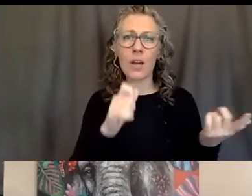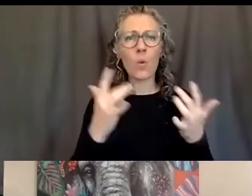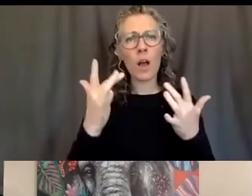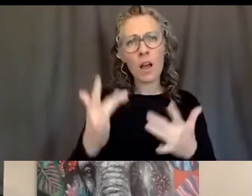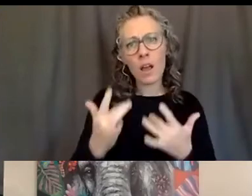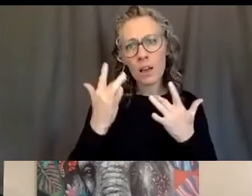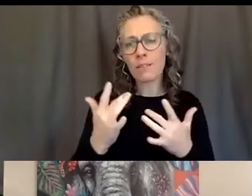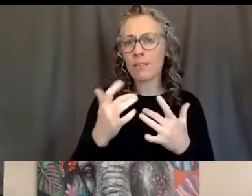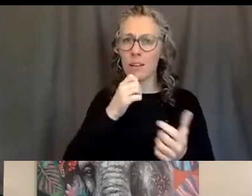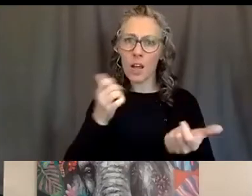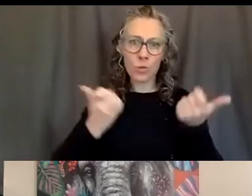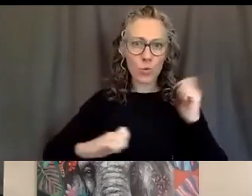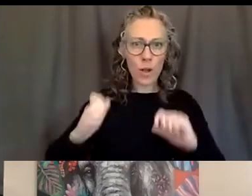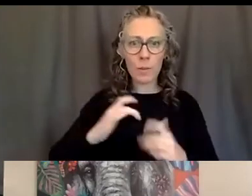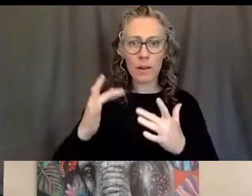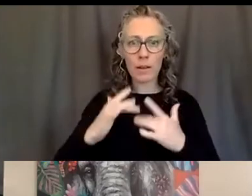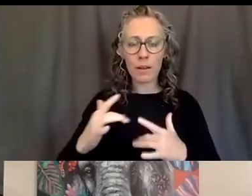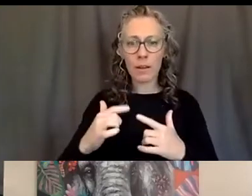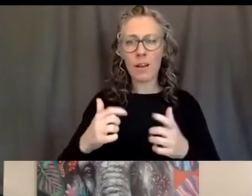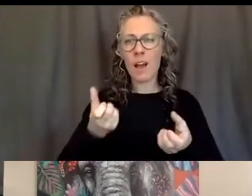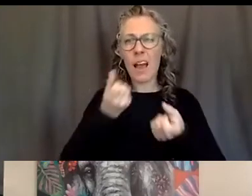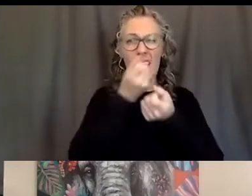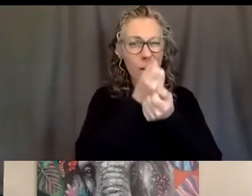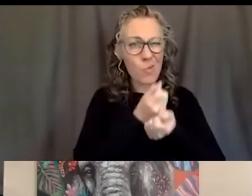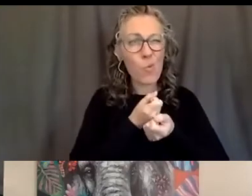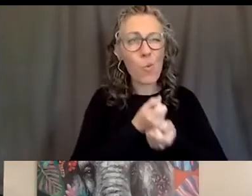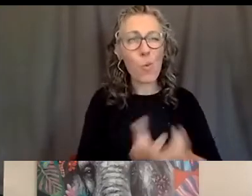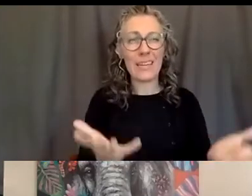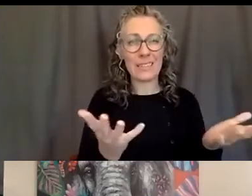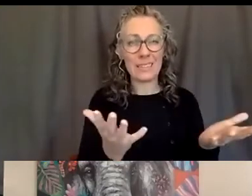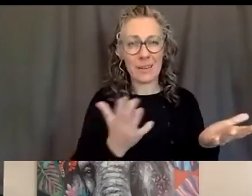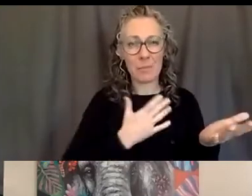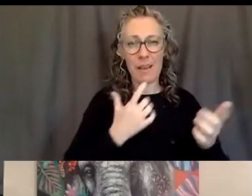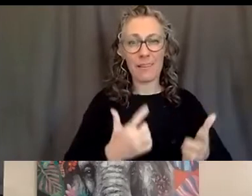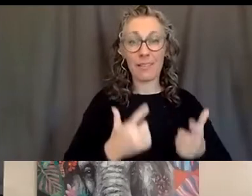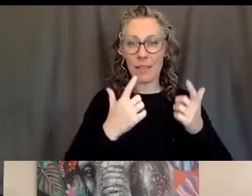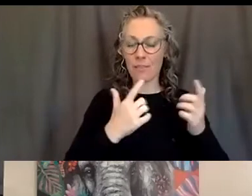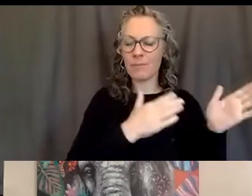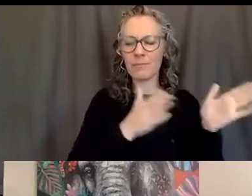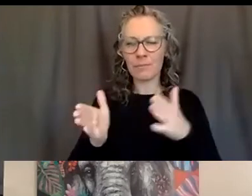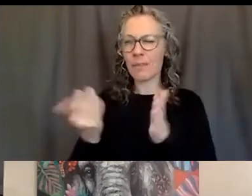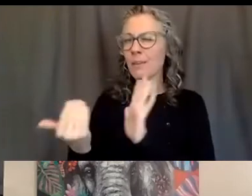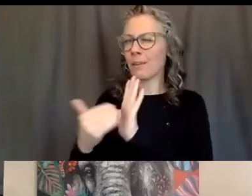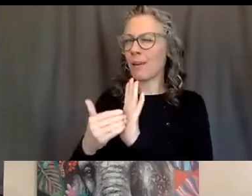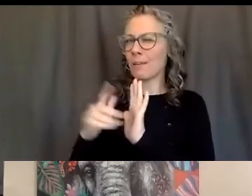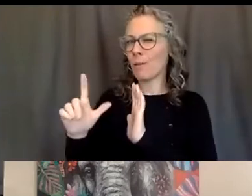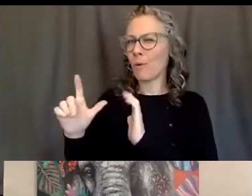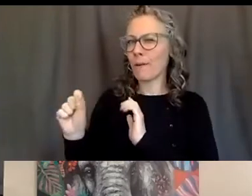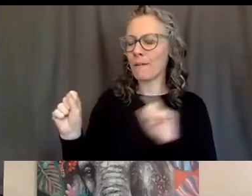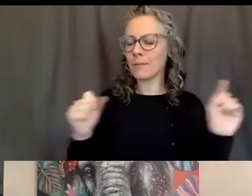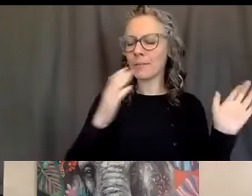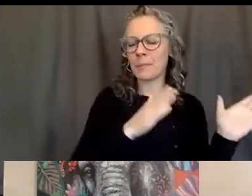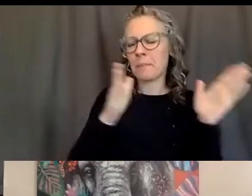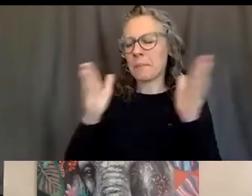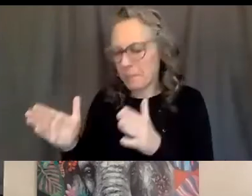to be dramatic, but I wasted my life. And let's switch directions again. What do you imagine? What do you see